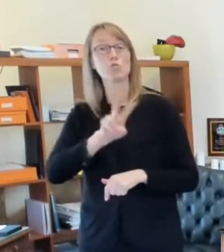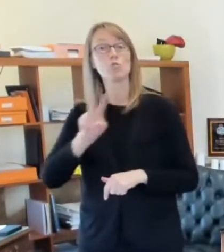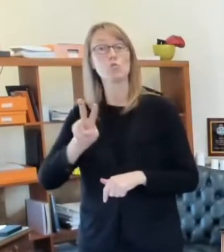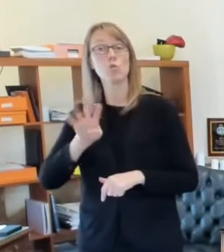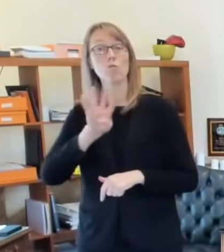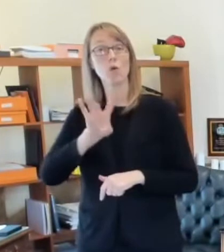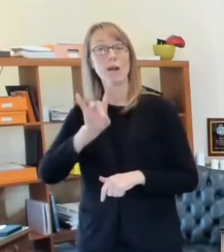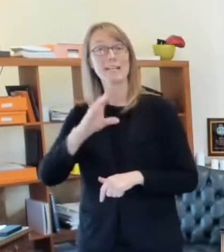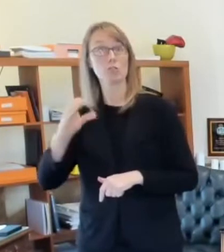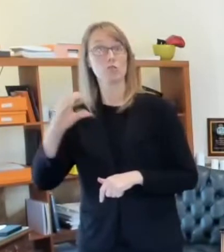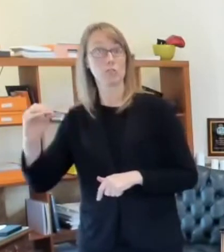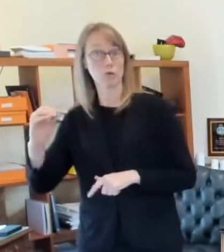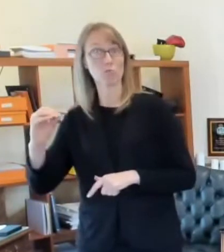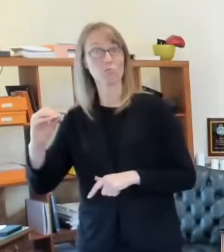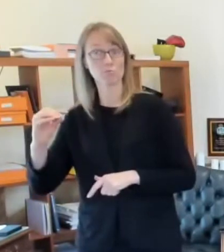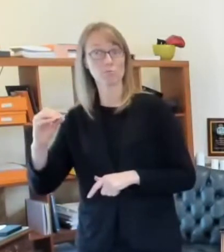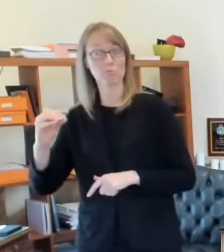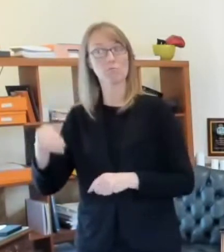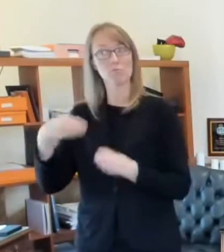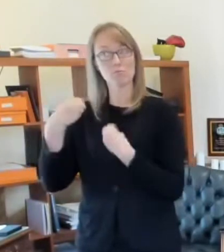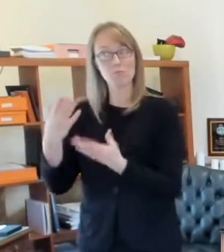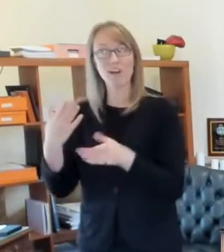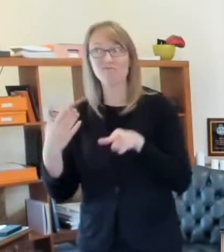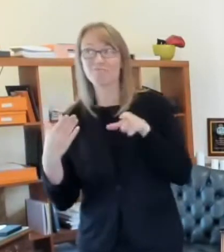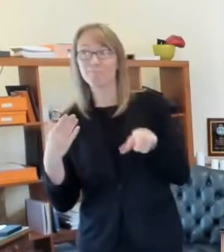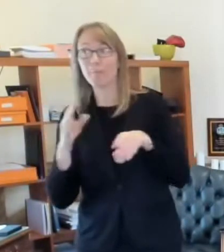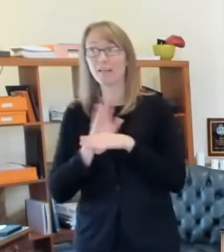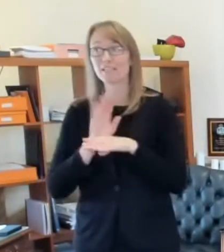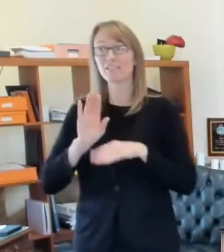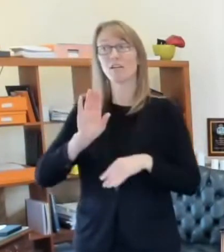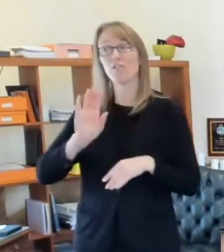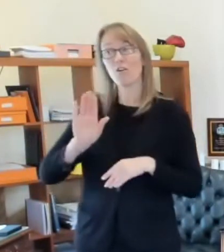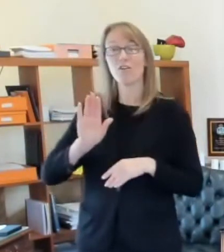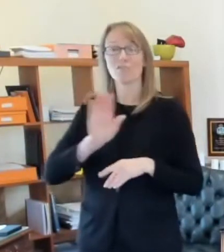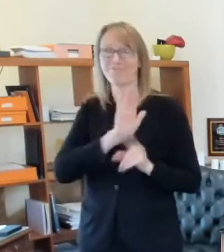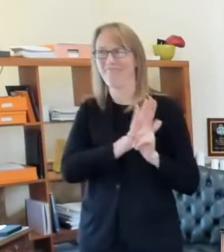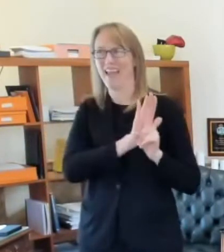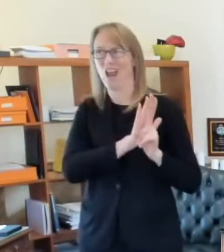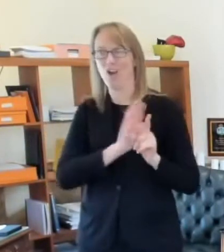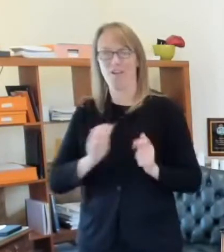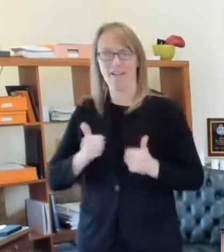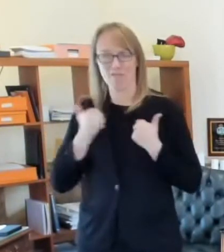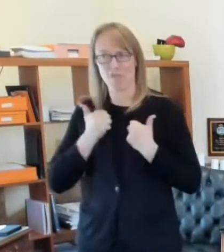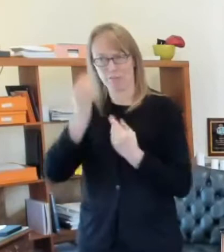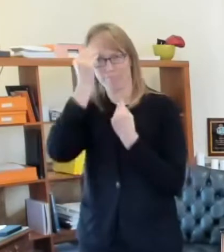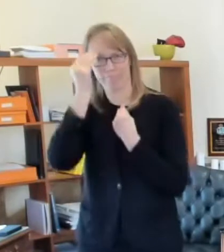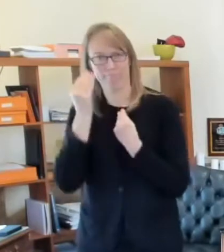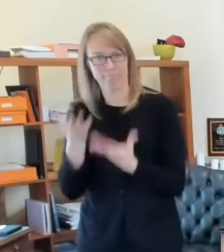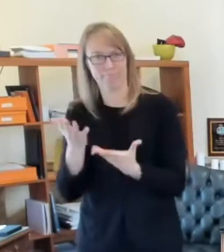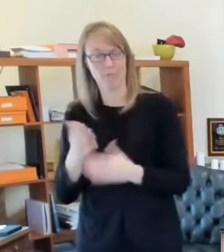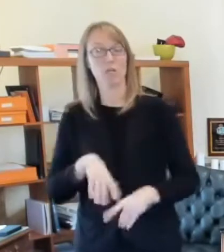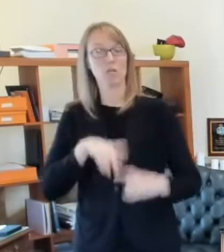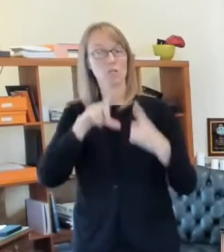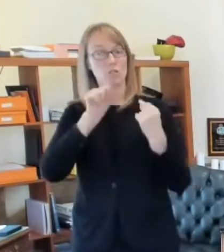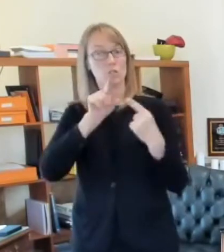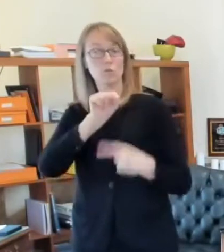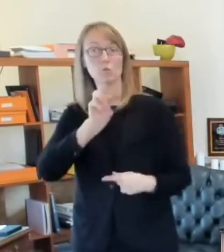622-4800. You got to give the address and you know, the pertinent information. You can also report it on Twitter